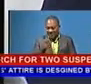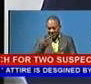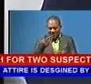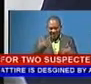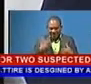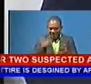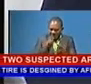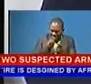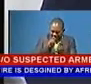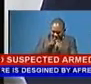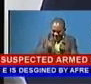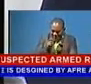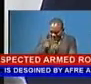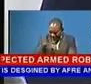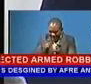changes